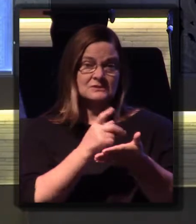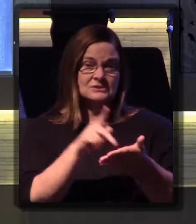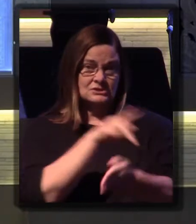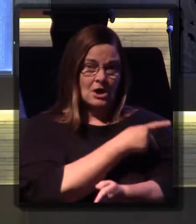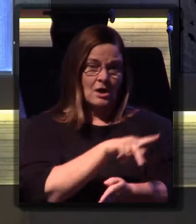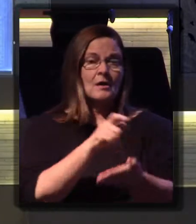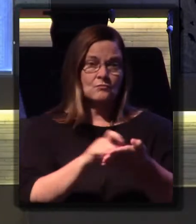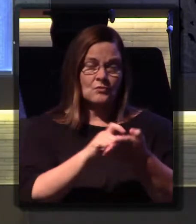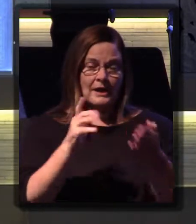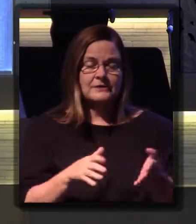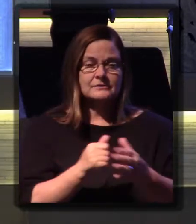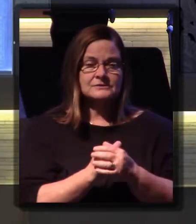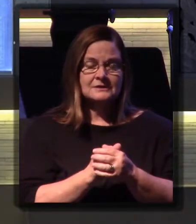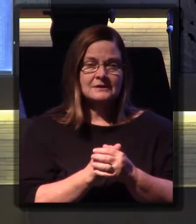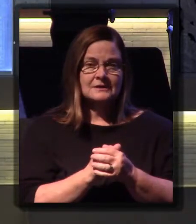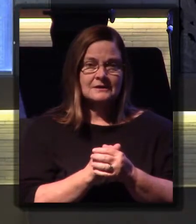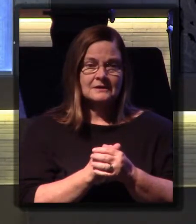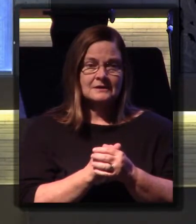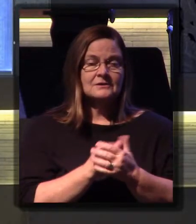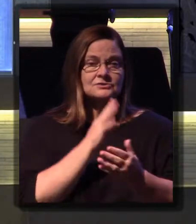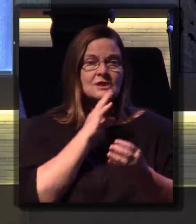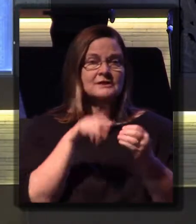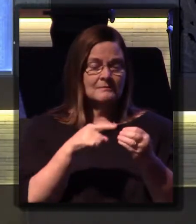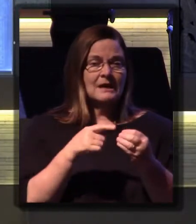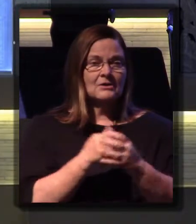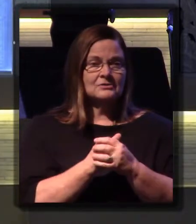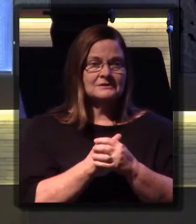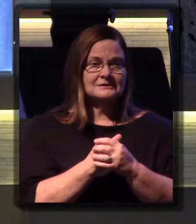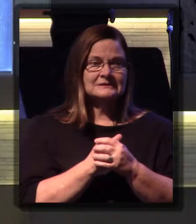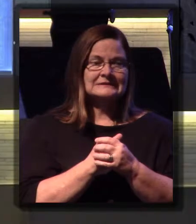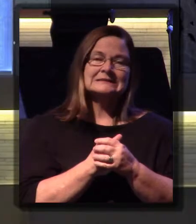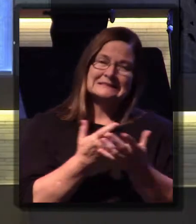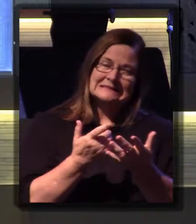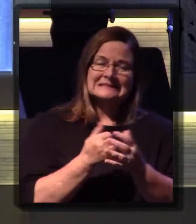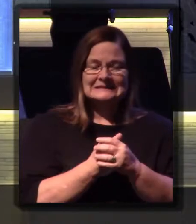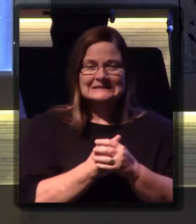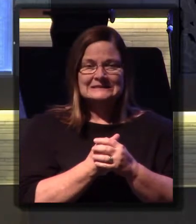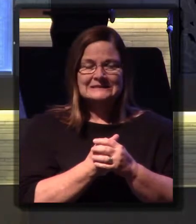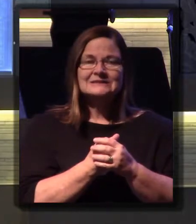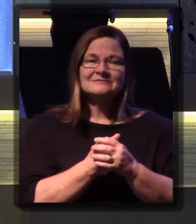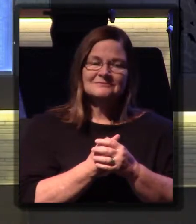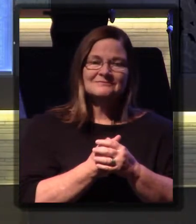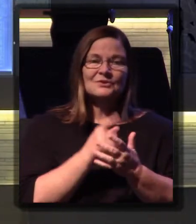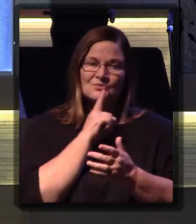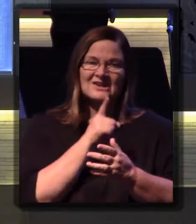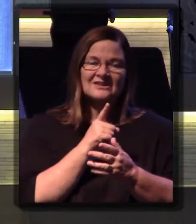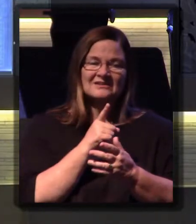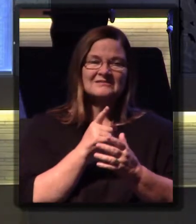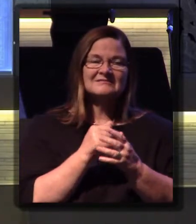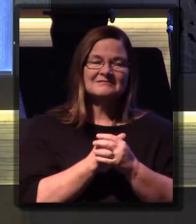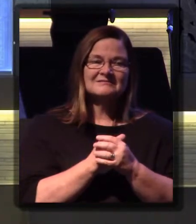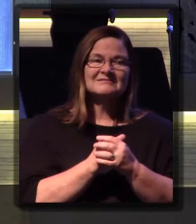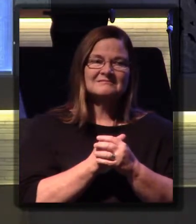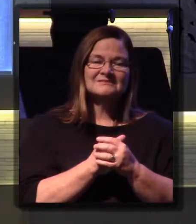that way. And you find the psalmist at times speaking of things being as they should be, but then he kind of gets